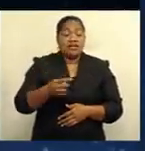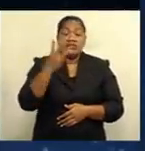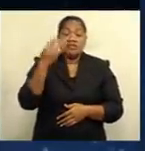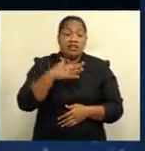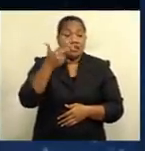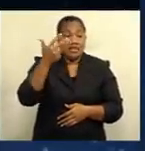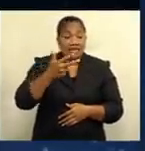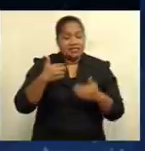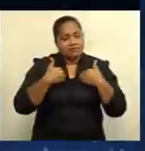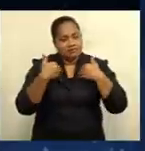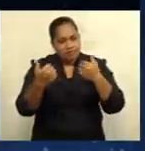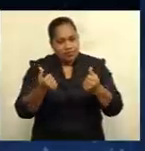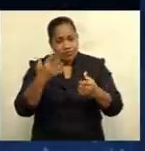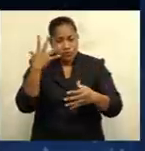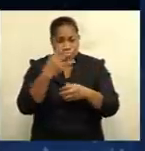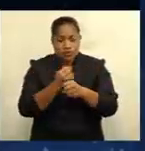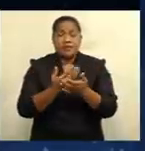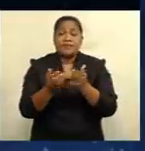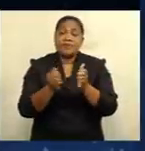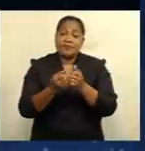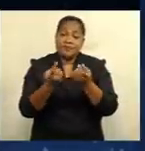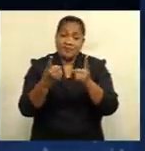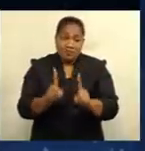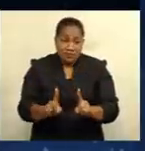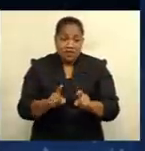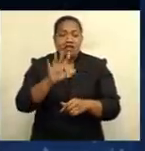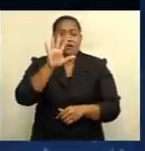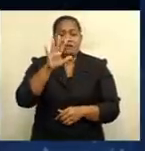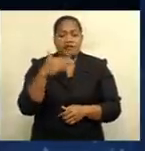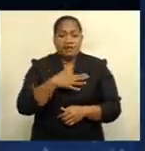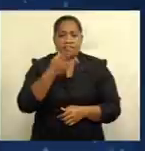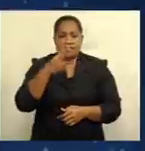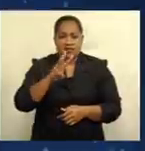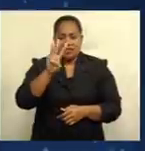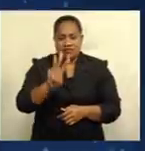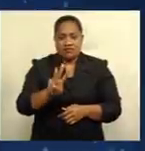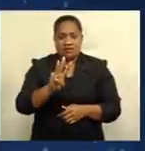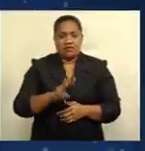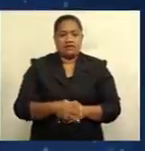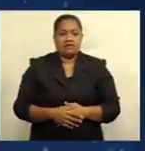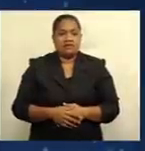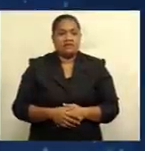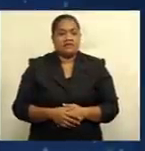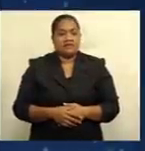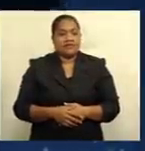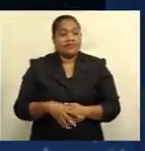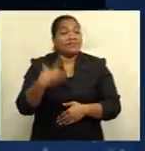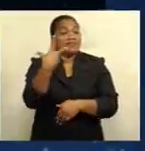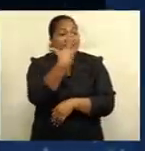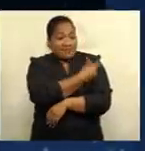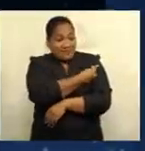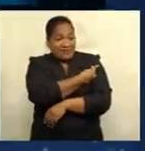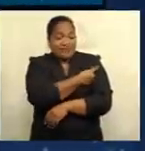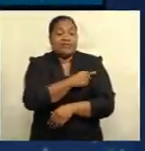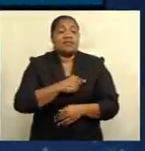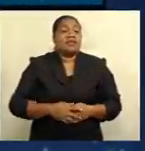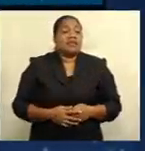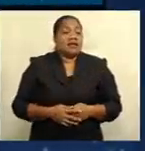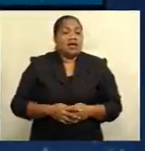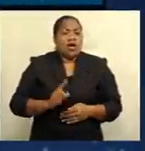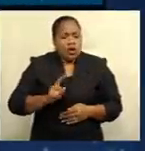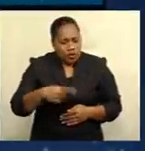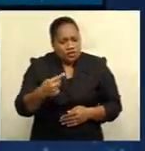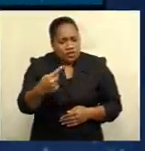34,318 recoveries in total. The COVID-19 death toll stands at 533. The vaccination campaign also